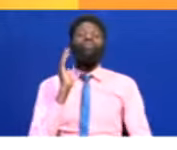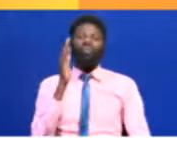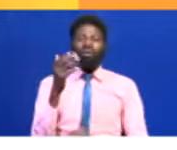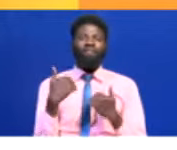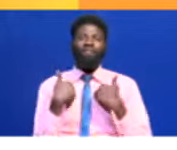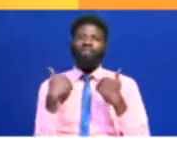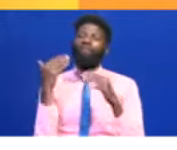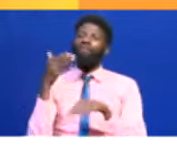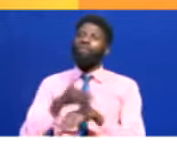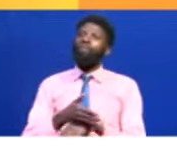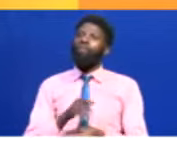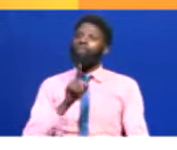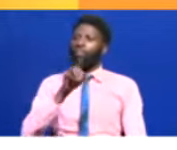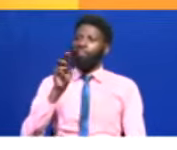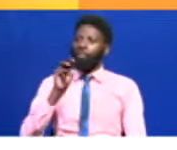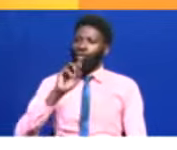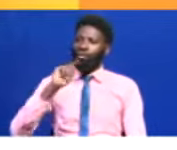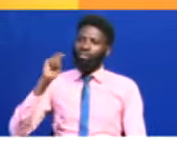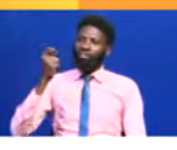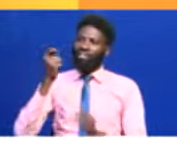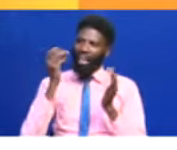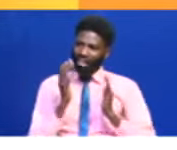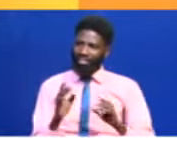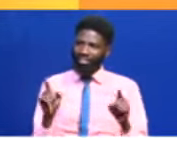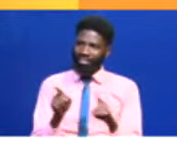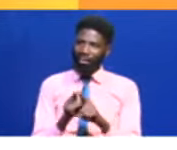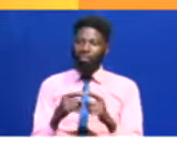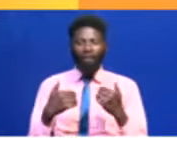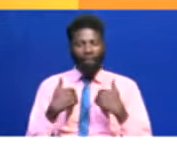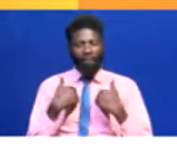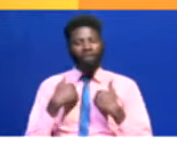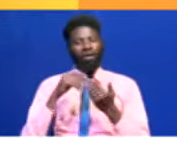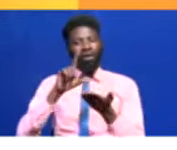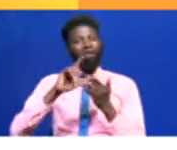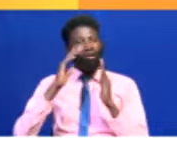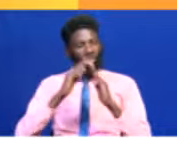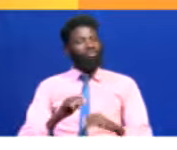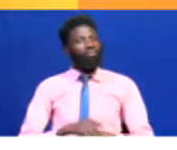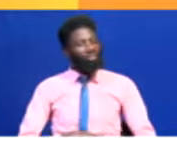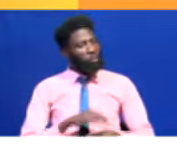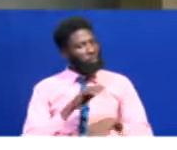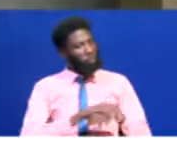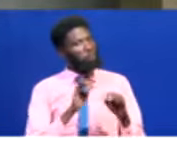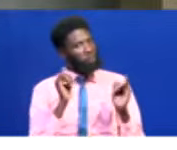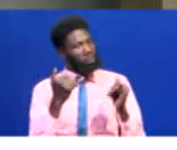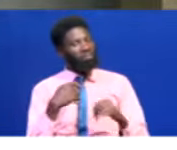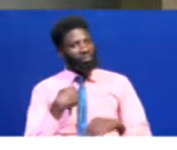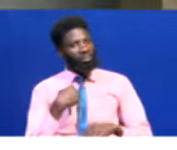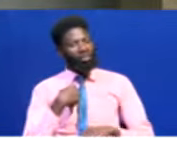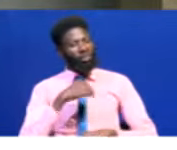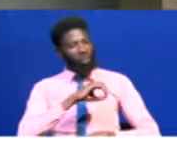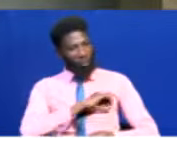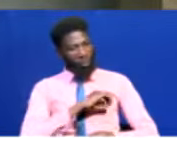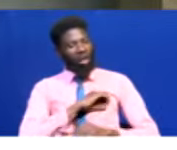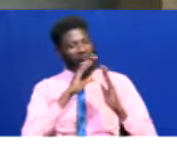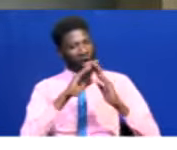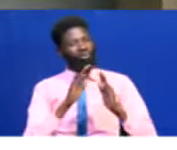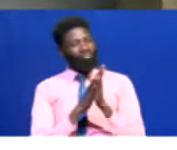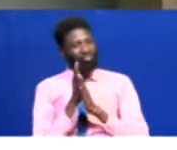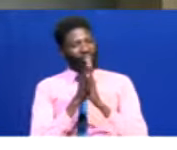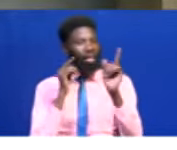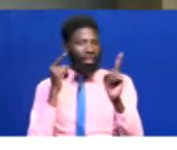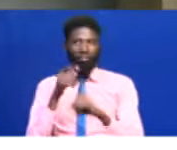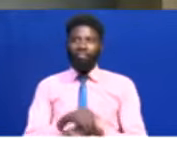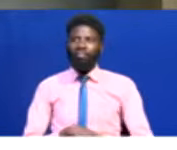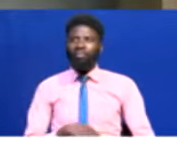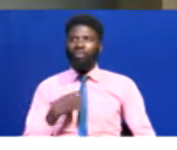over 1 million Kenyans having mortgages. Okay, that's good news. Right. I intend to be a homeowner soon. Right. But now, let's talk about